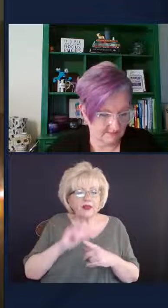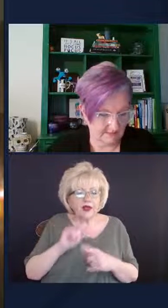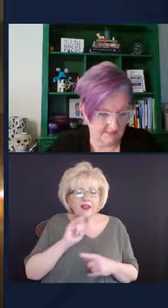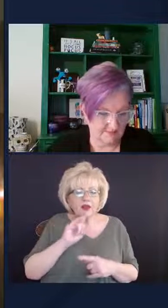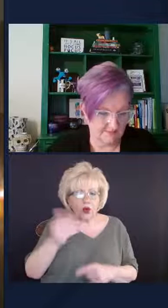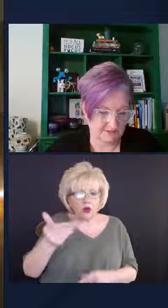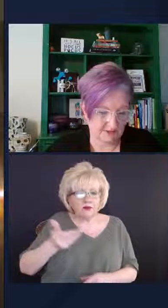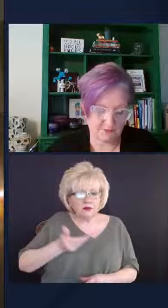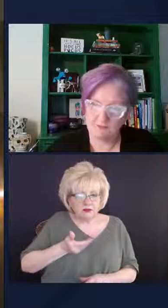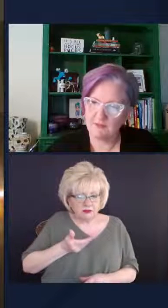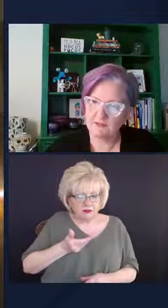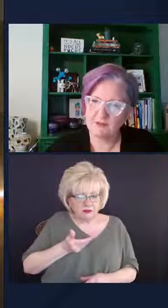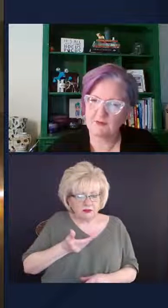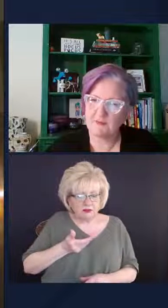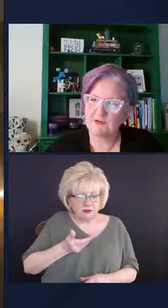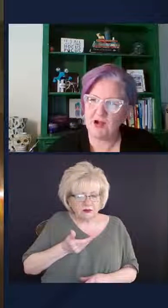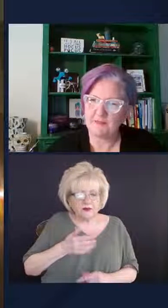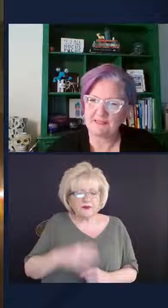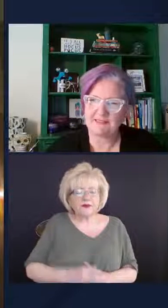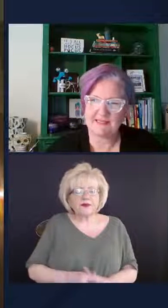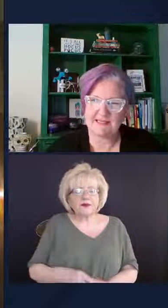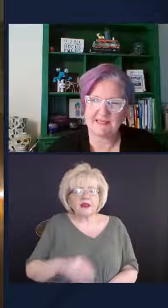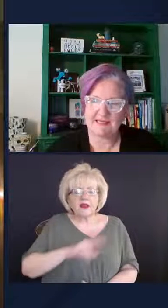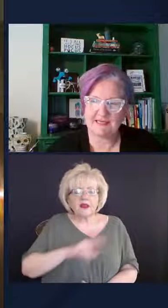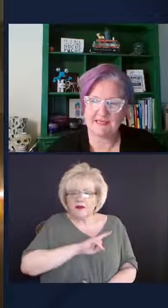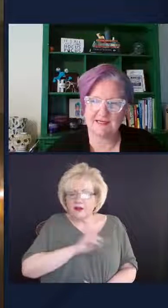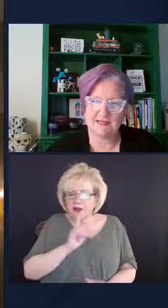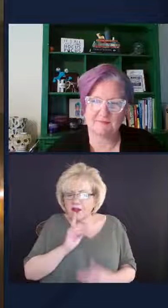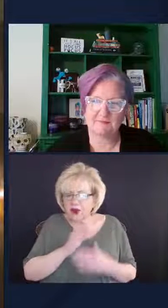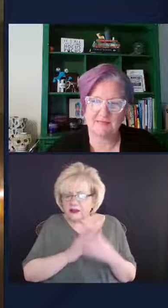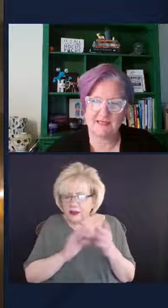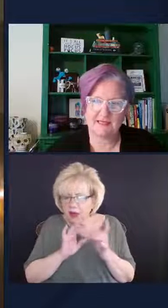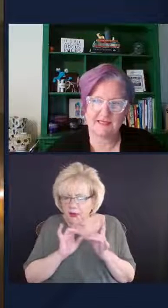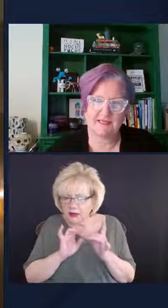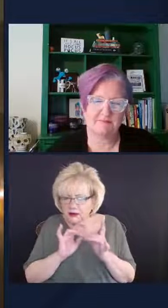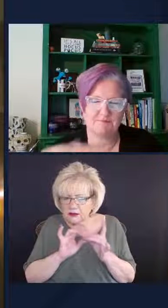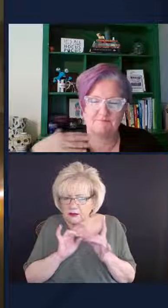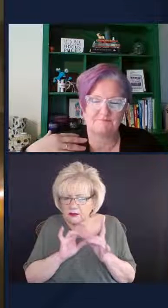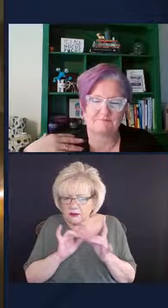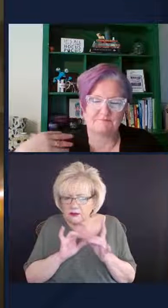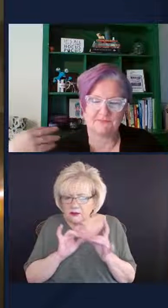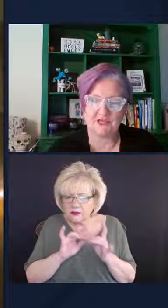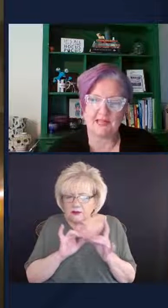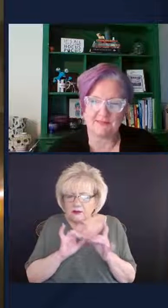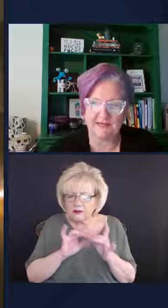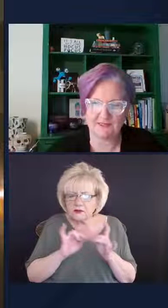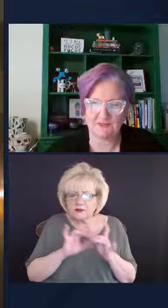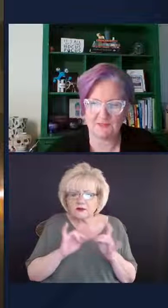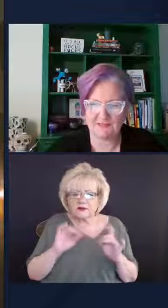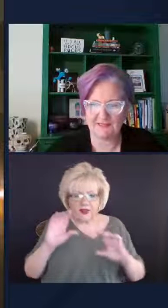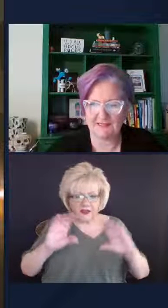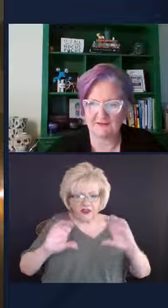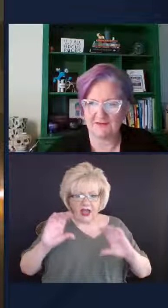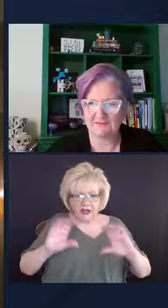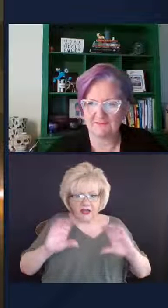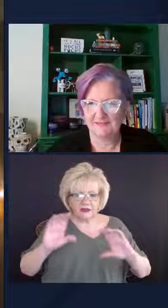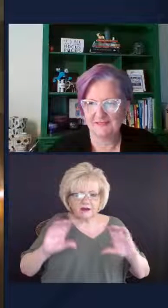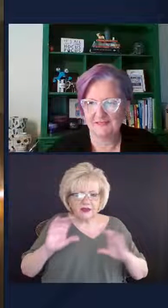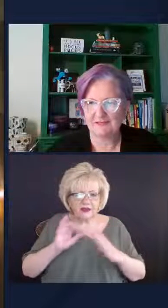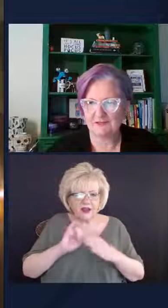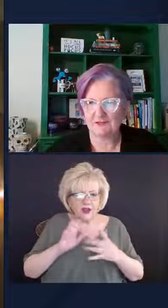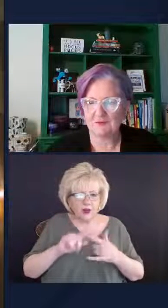Yes. So there are a couple comments in the chat that I just wanted to let you